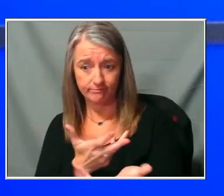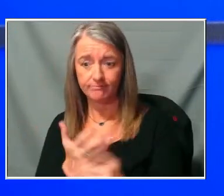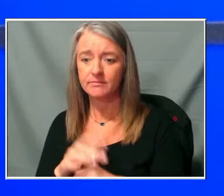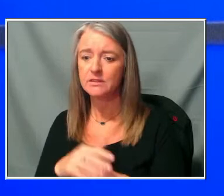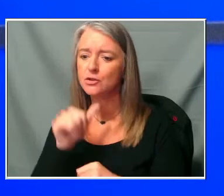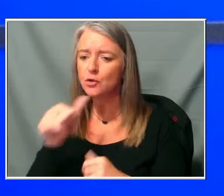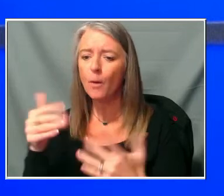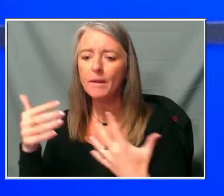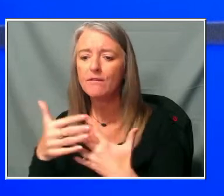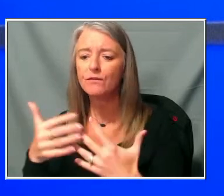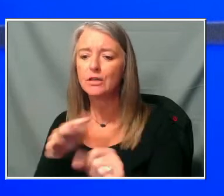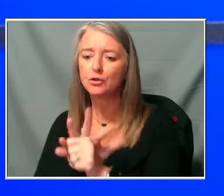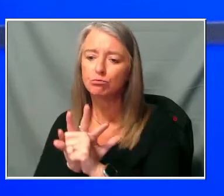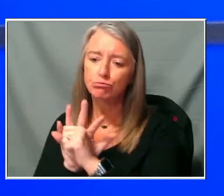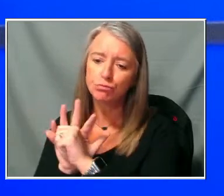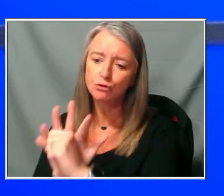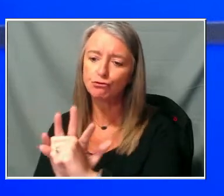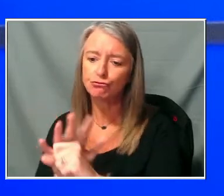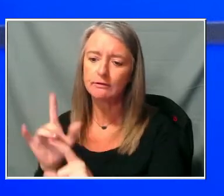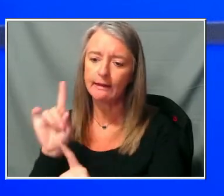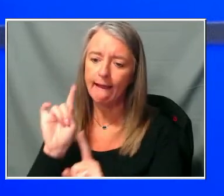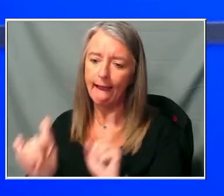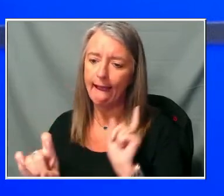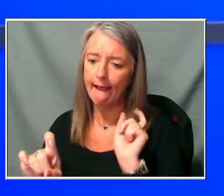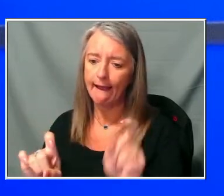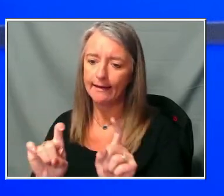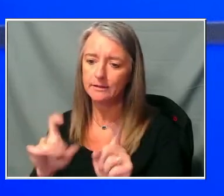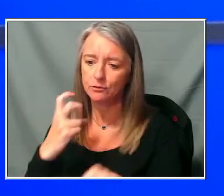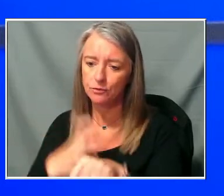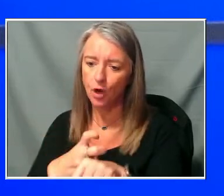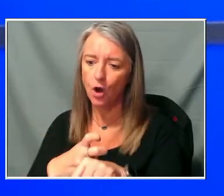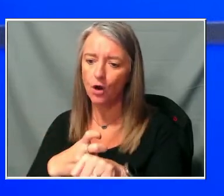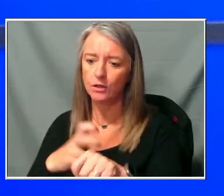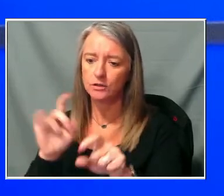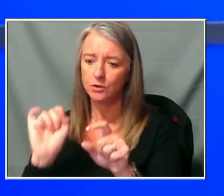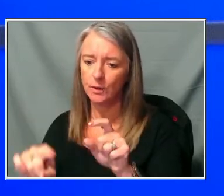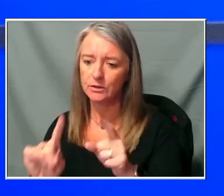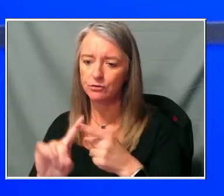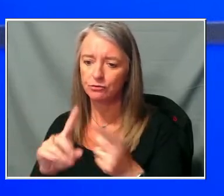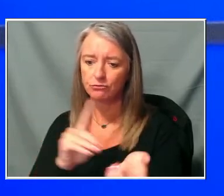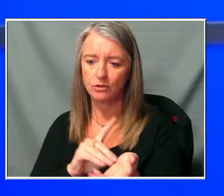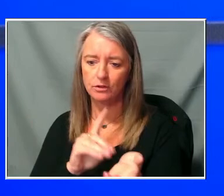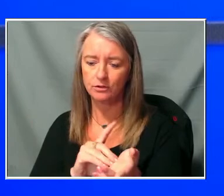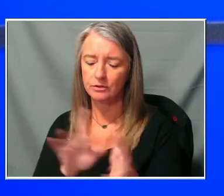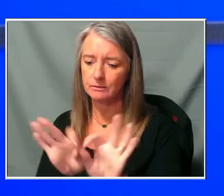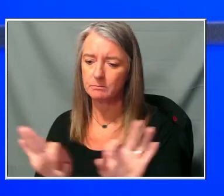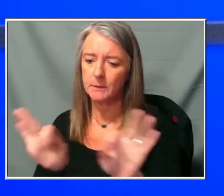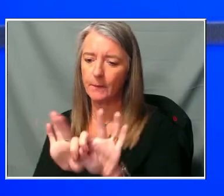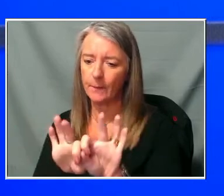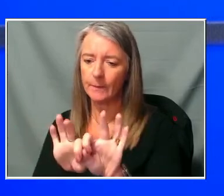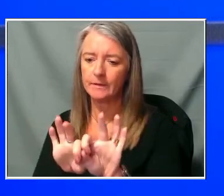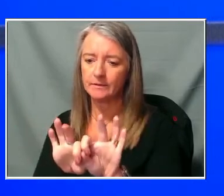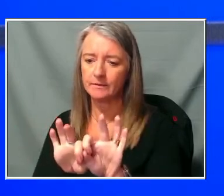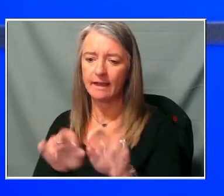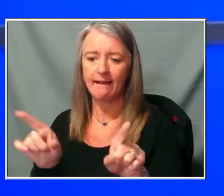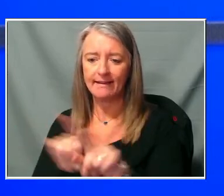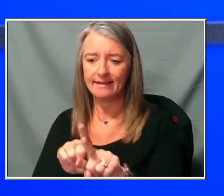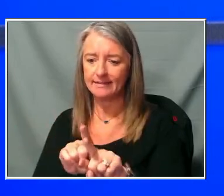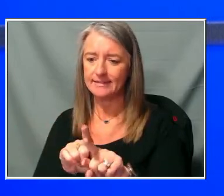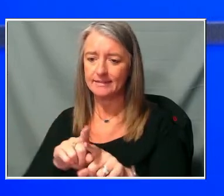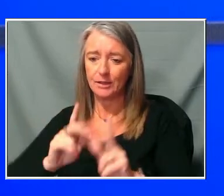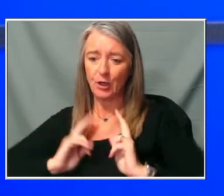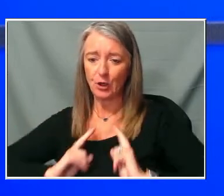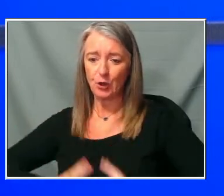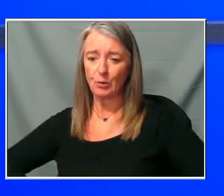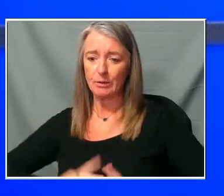to push and ask those questions and ask those hard questions to doctors, because at the end they're just like you and me.